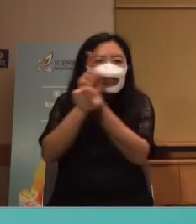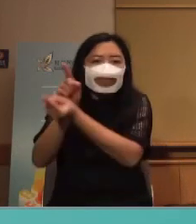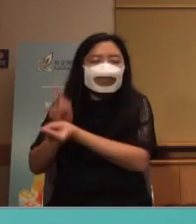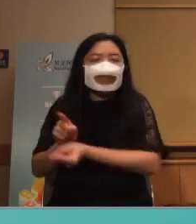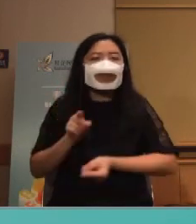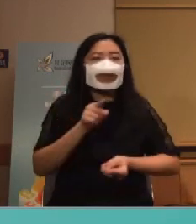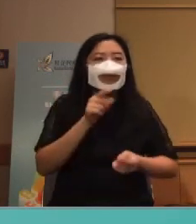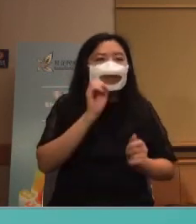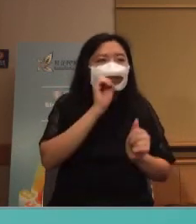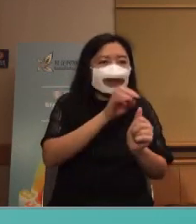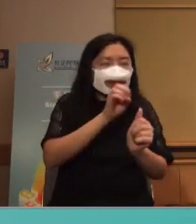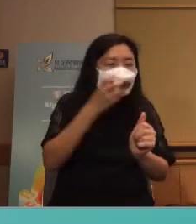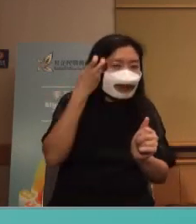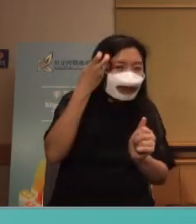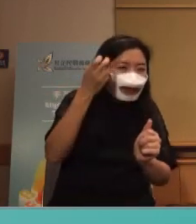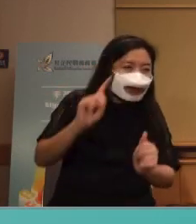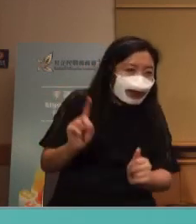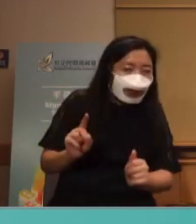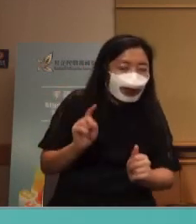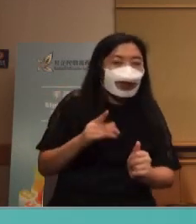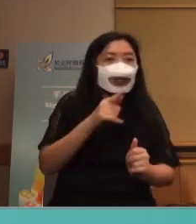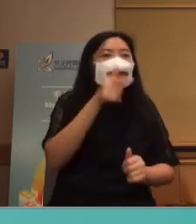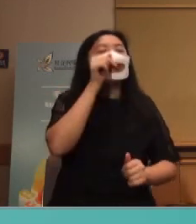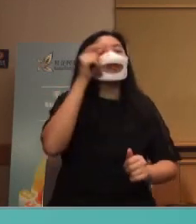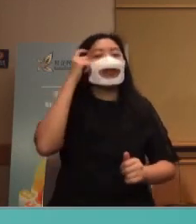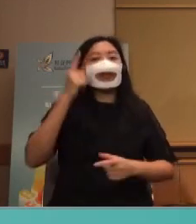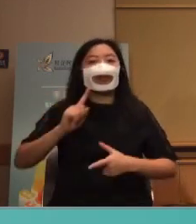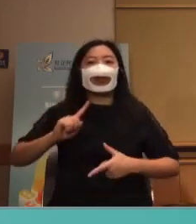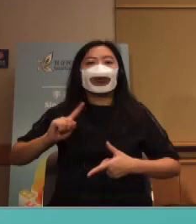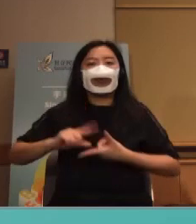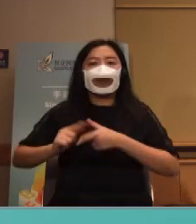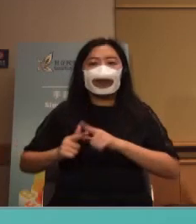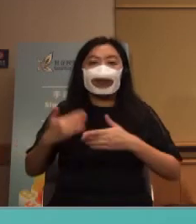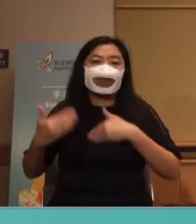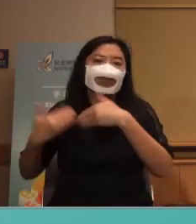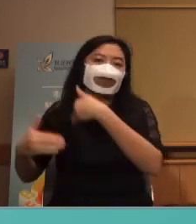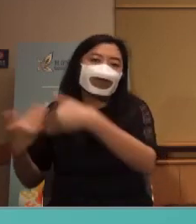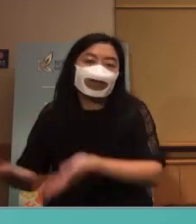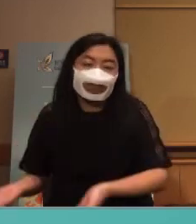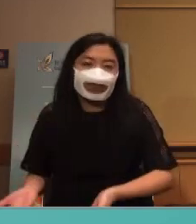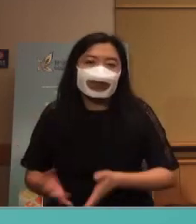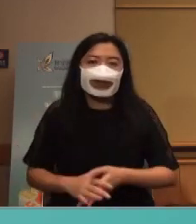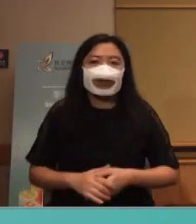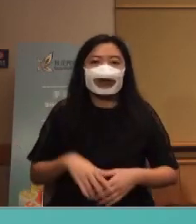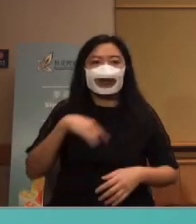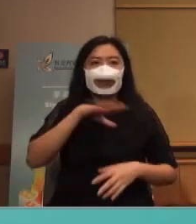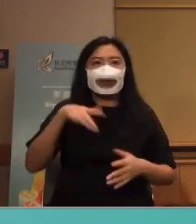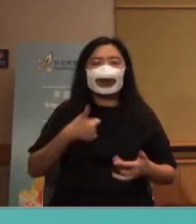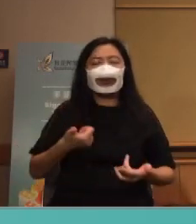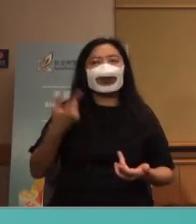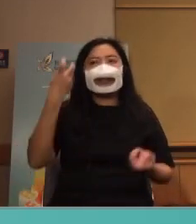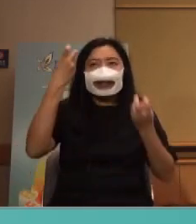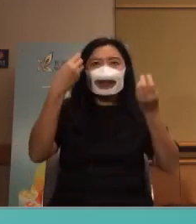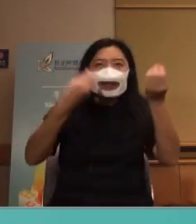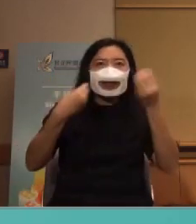then you know how to do, because there is so much good advice to us and to move forward. So don't